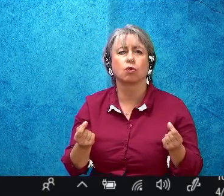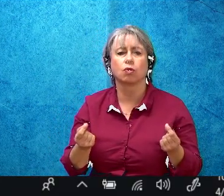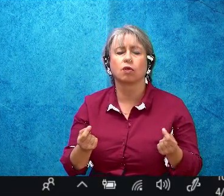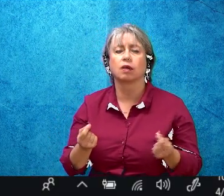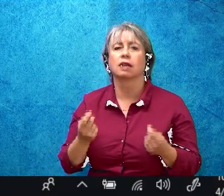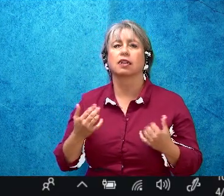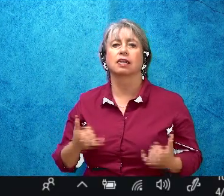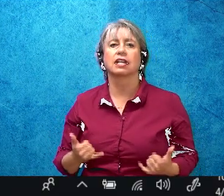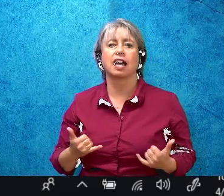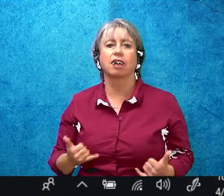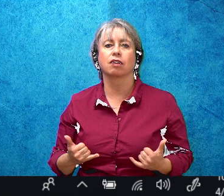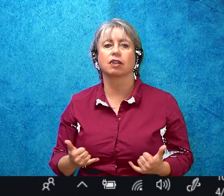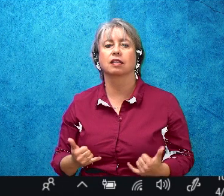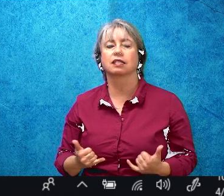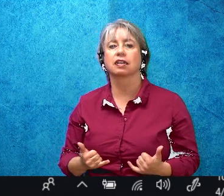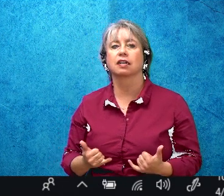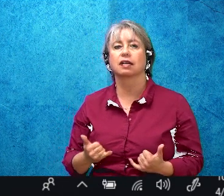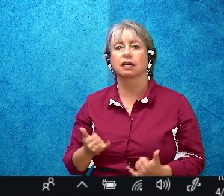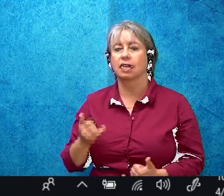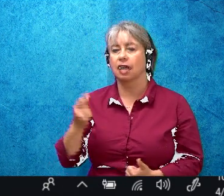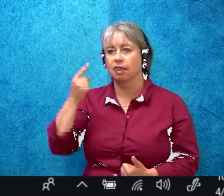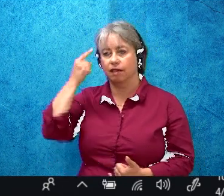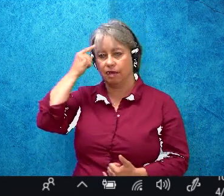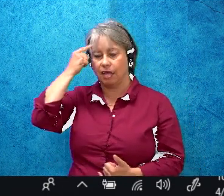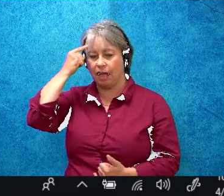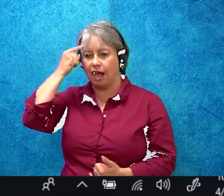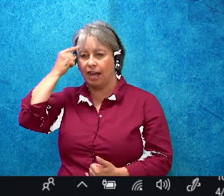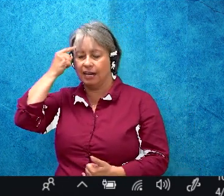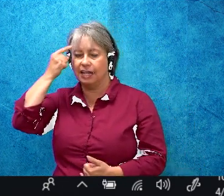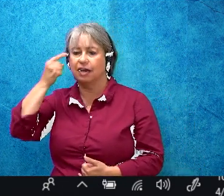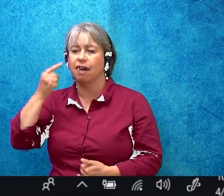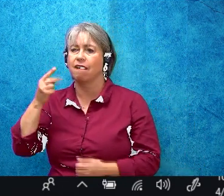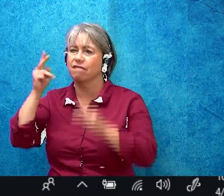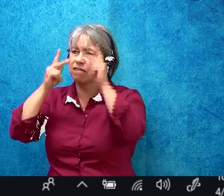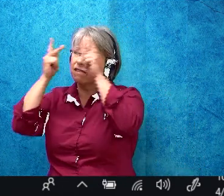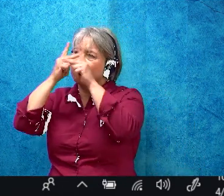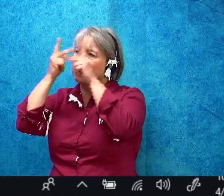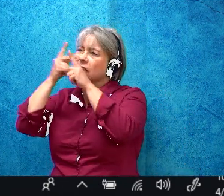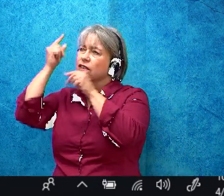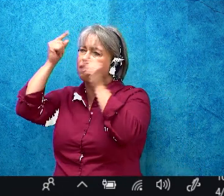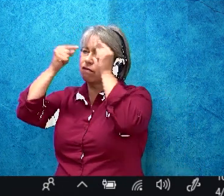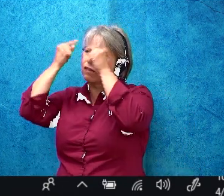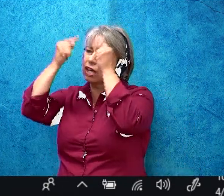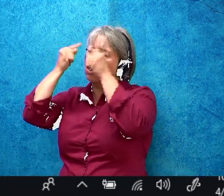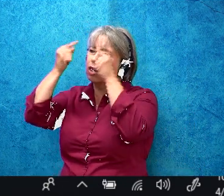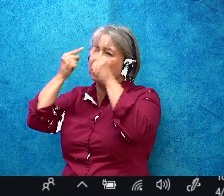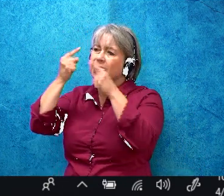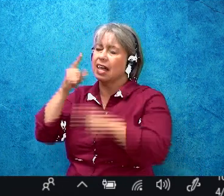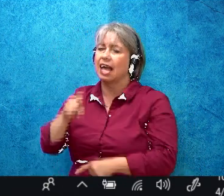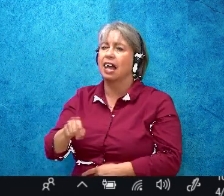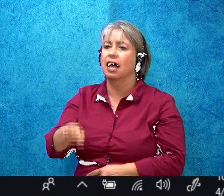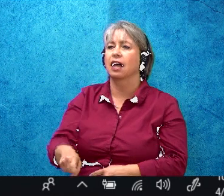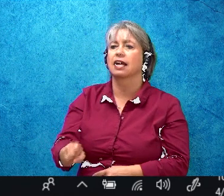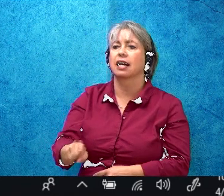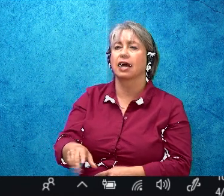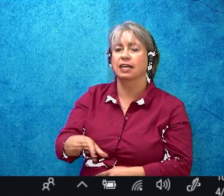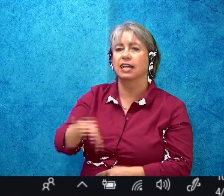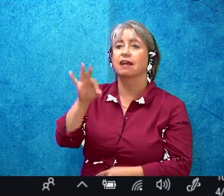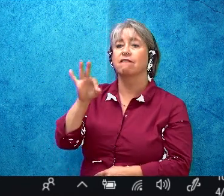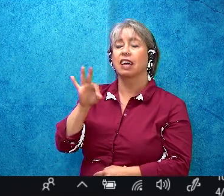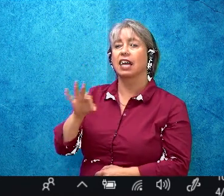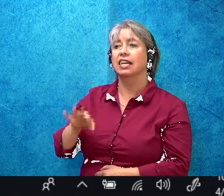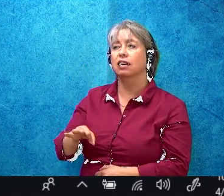So Psyche says, I got to figure this out. I got to find Cupid. Had I known it was him, you know, I